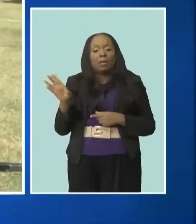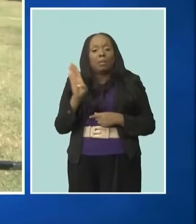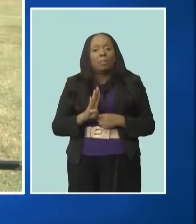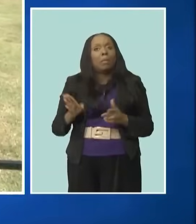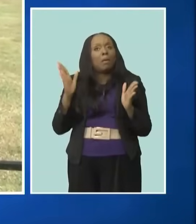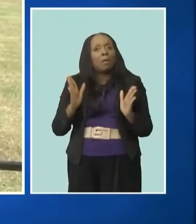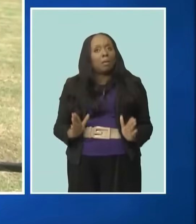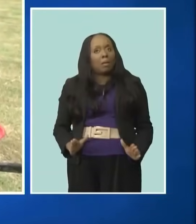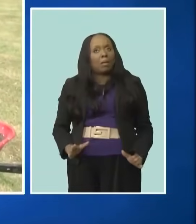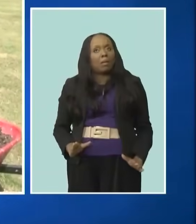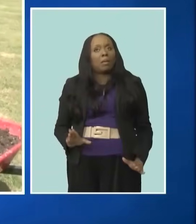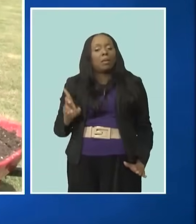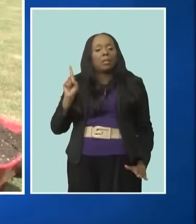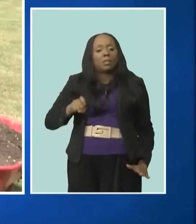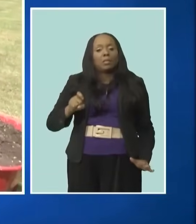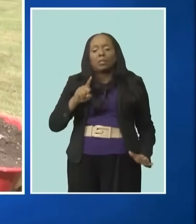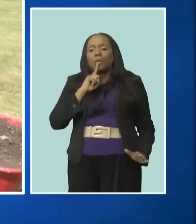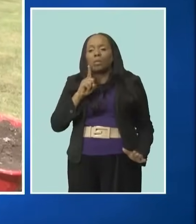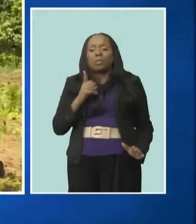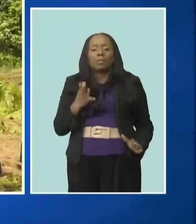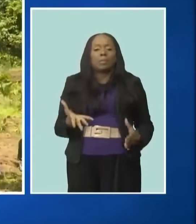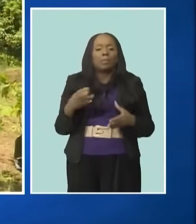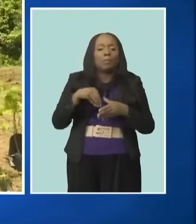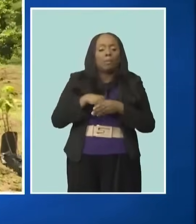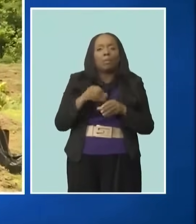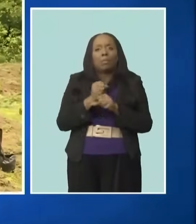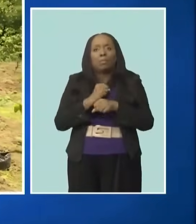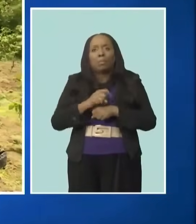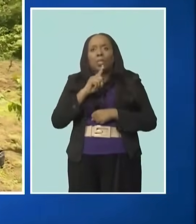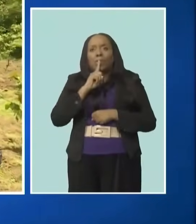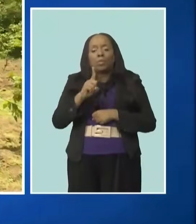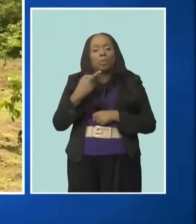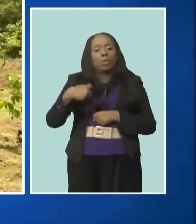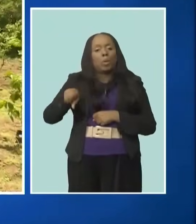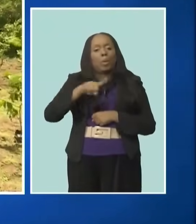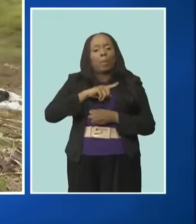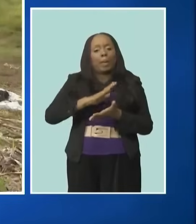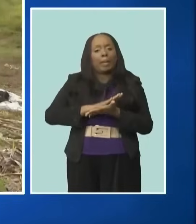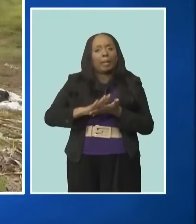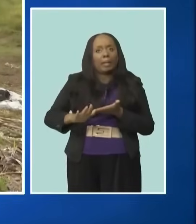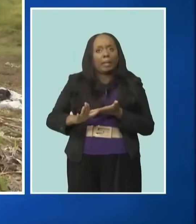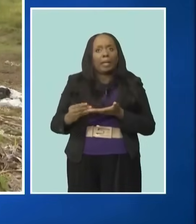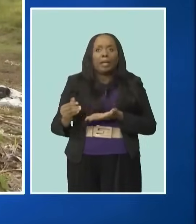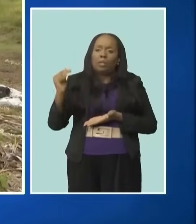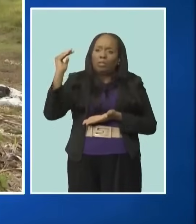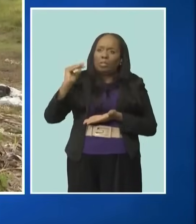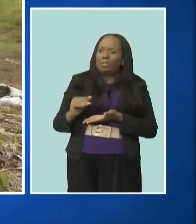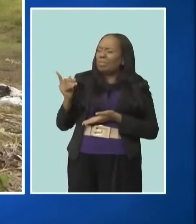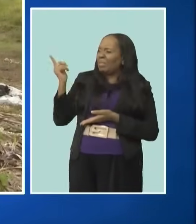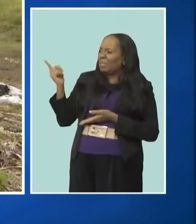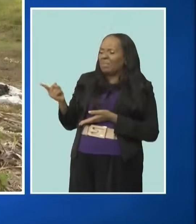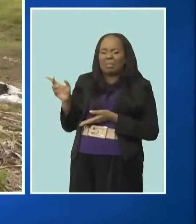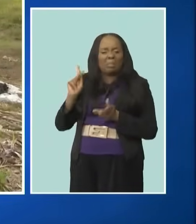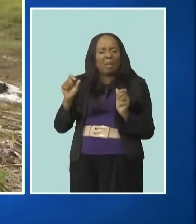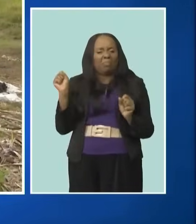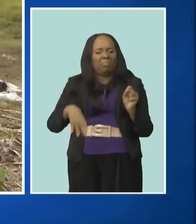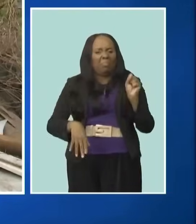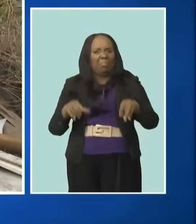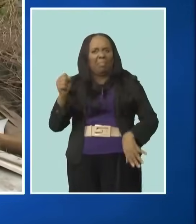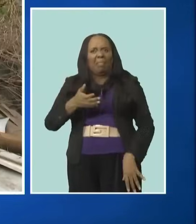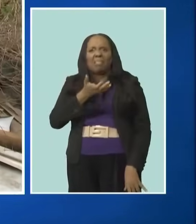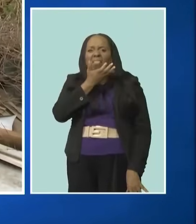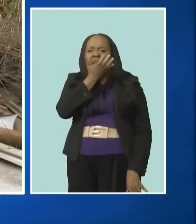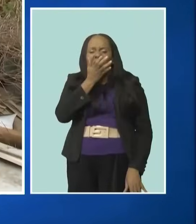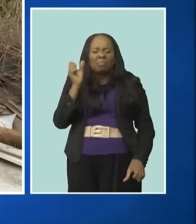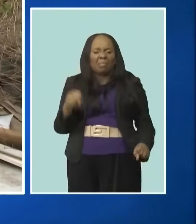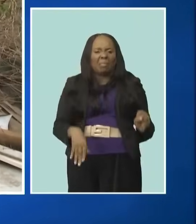being asked to play their part to ensure Barbados remains clean and reduce instances of littering. Already,